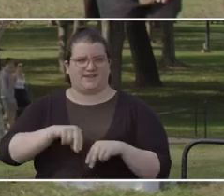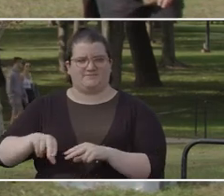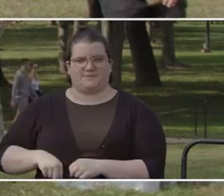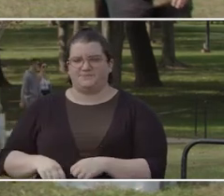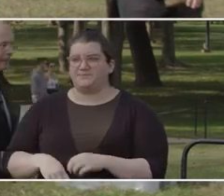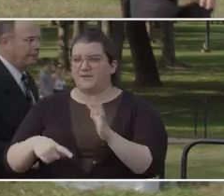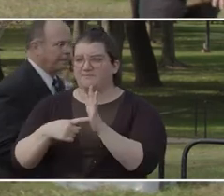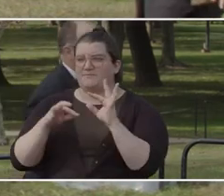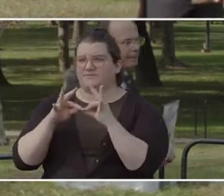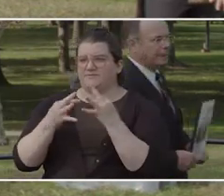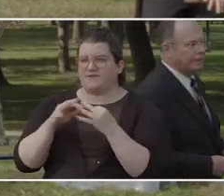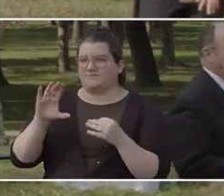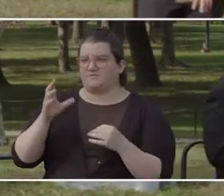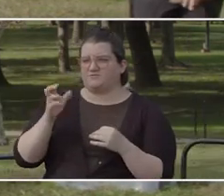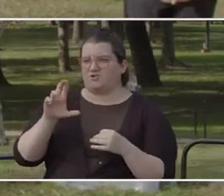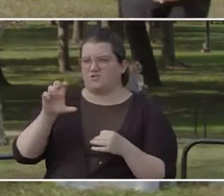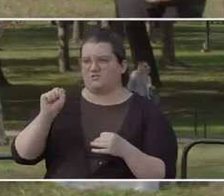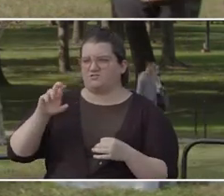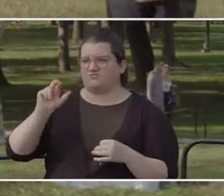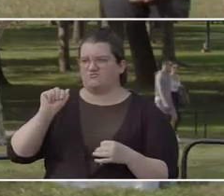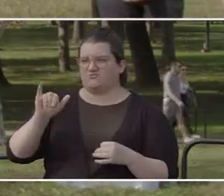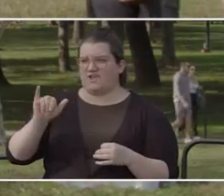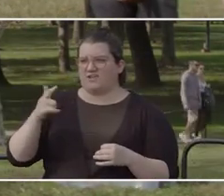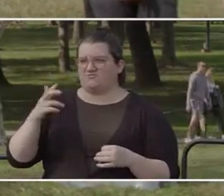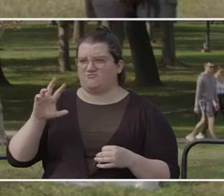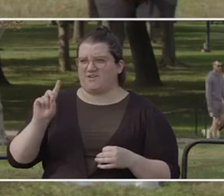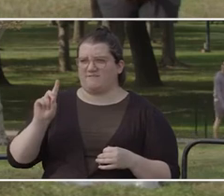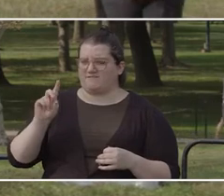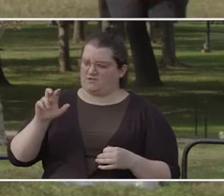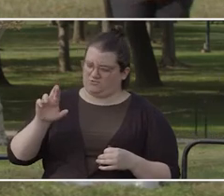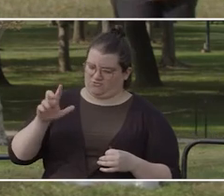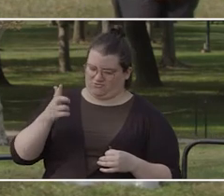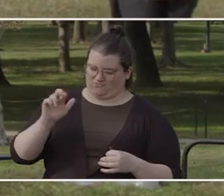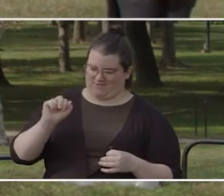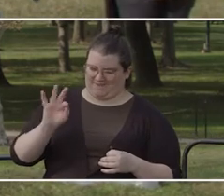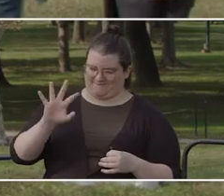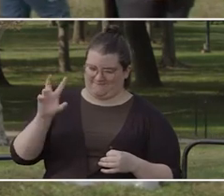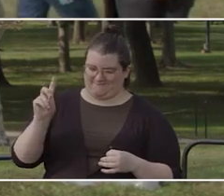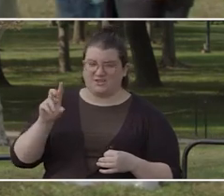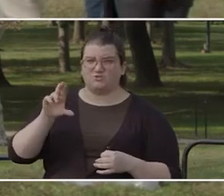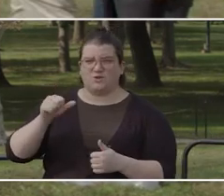On behalf of the family of Charles Ray Bradfield, U.S. Army, Vietnam,